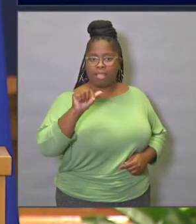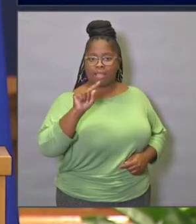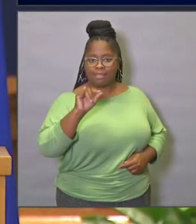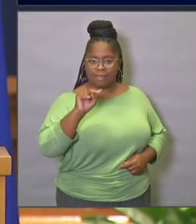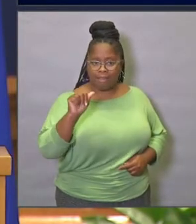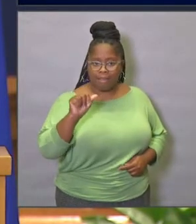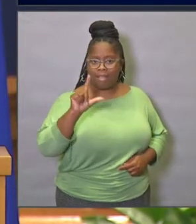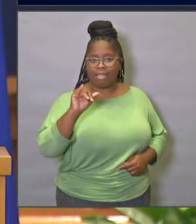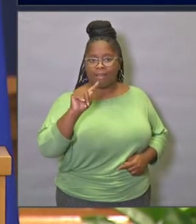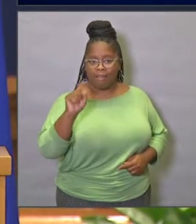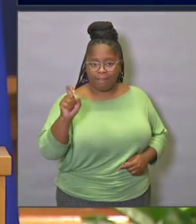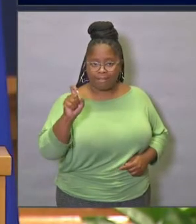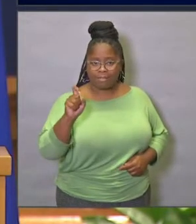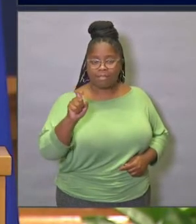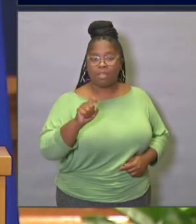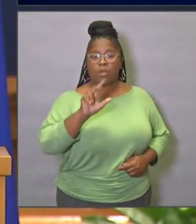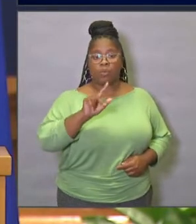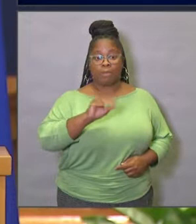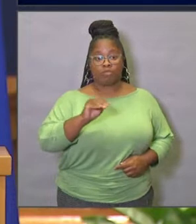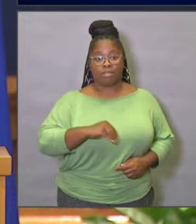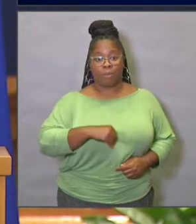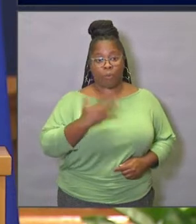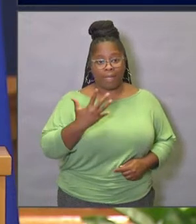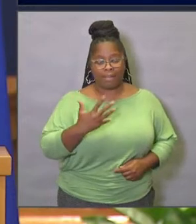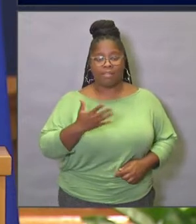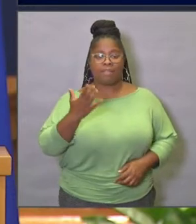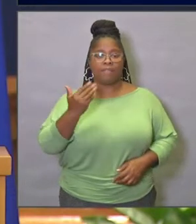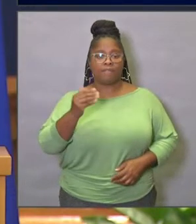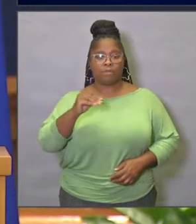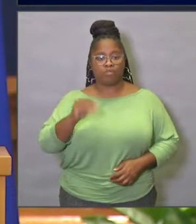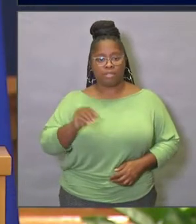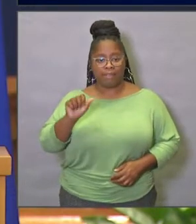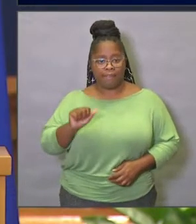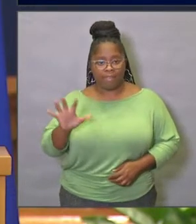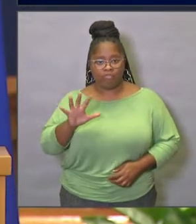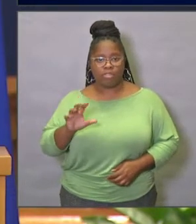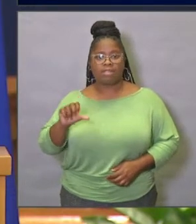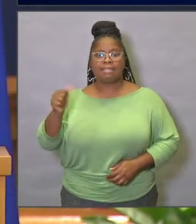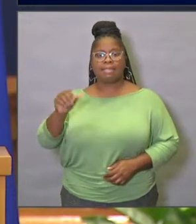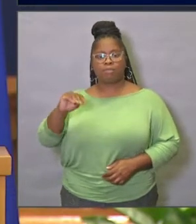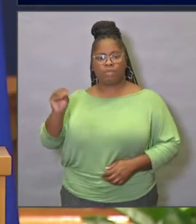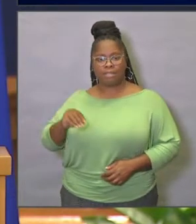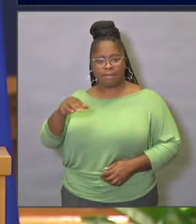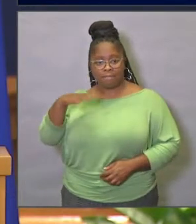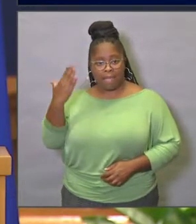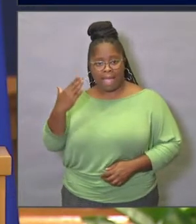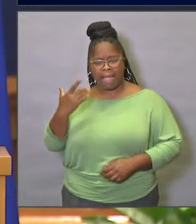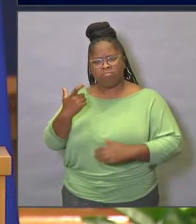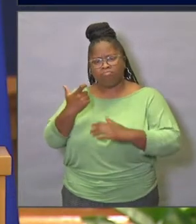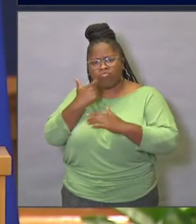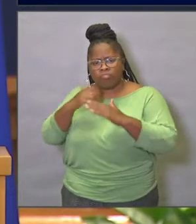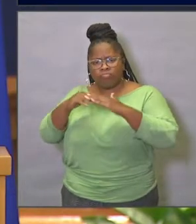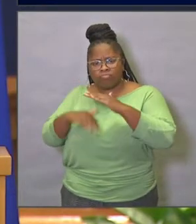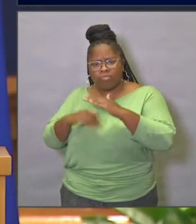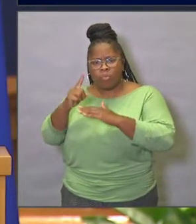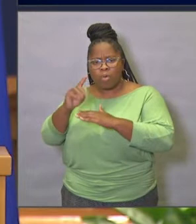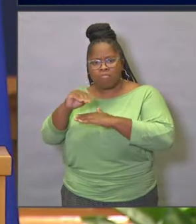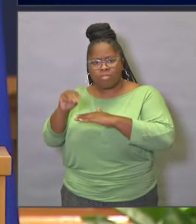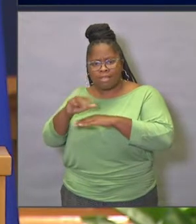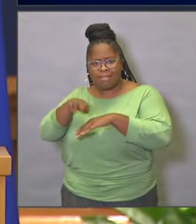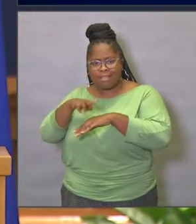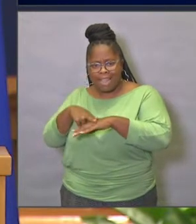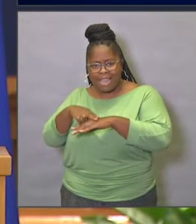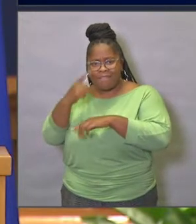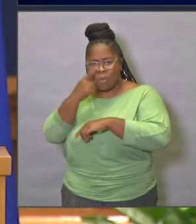Latinx, 23% are white, 15% are Asian, 10% are Black, slightly less than 1% are Native